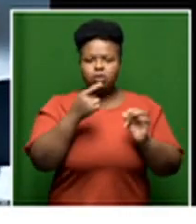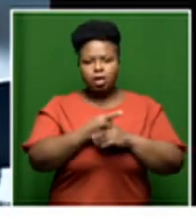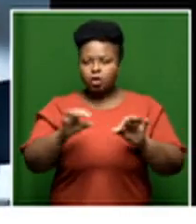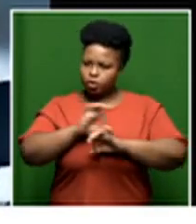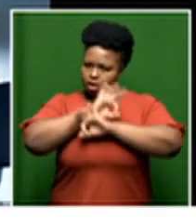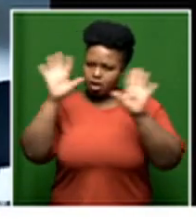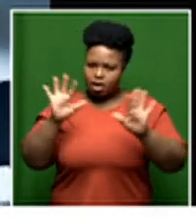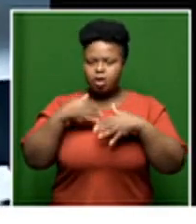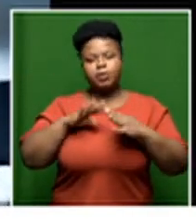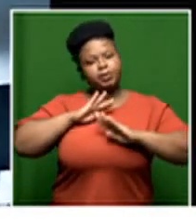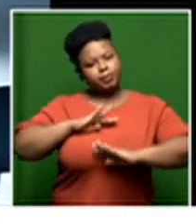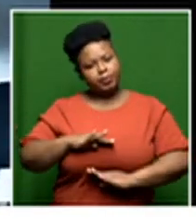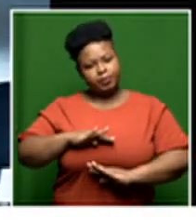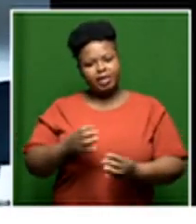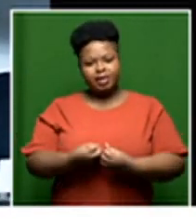clarities